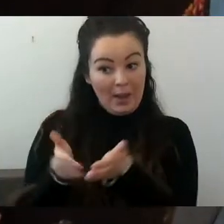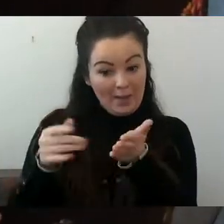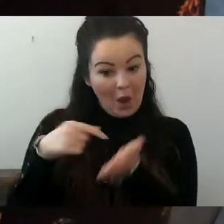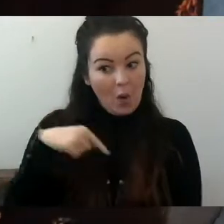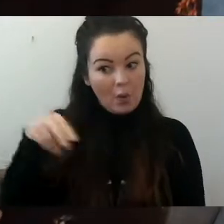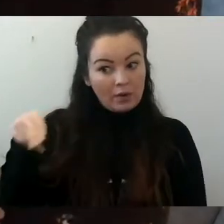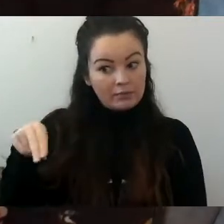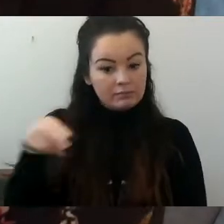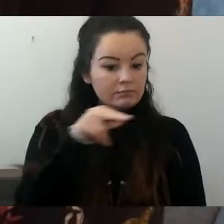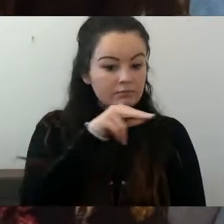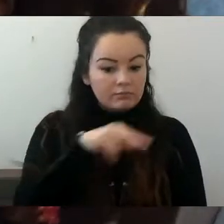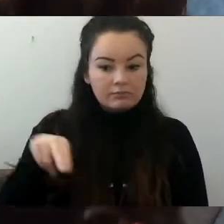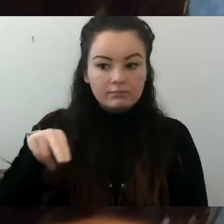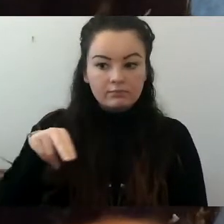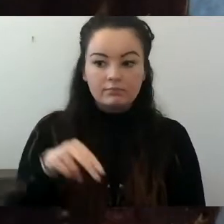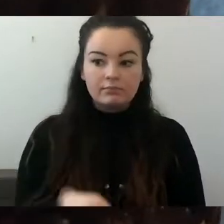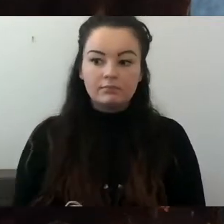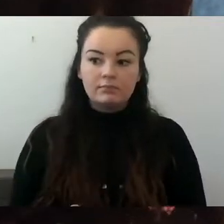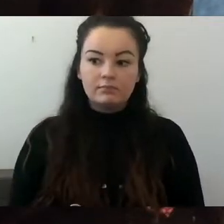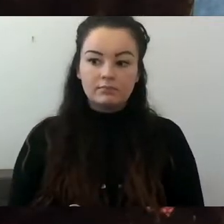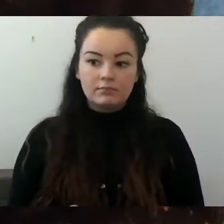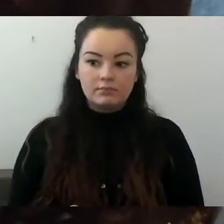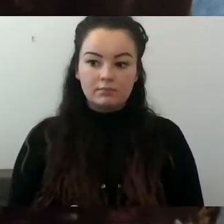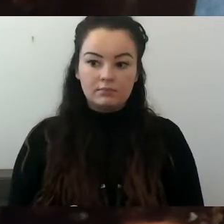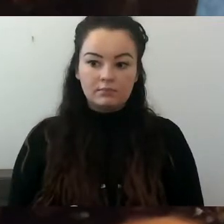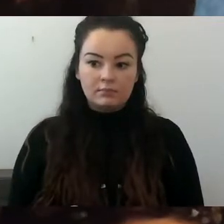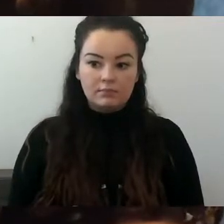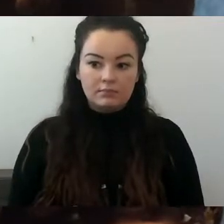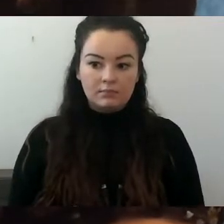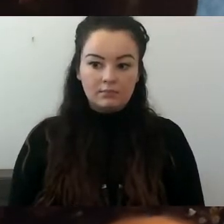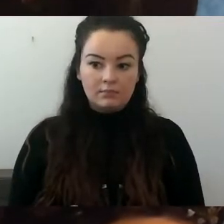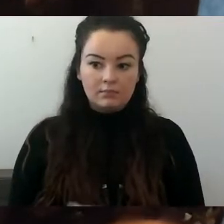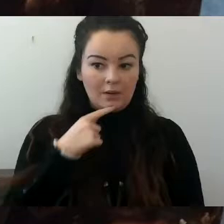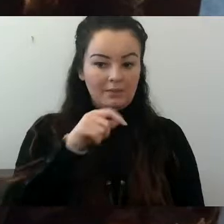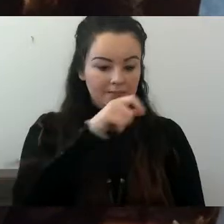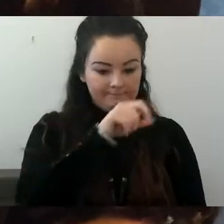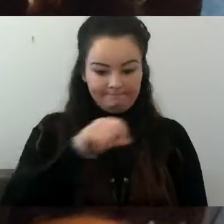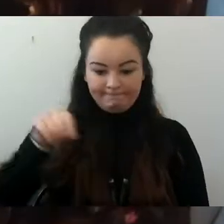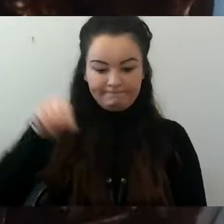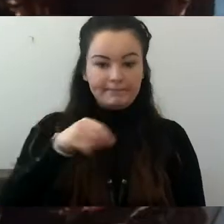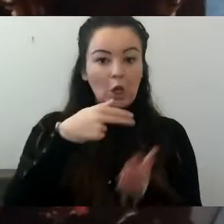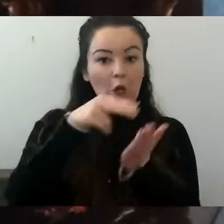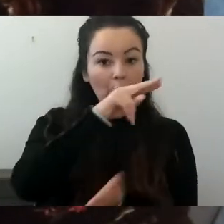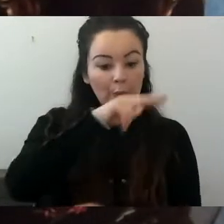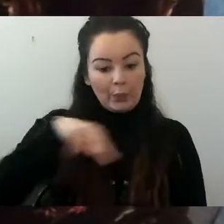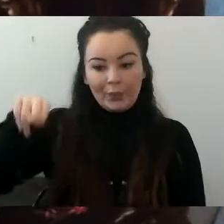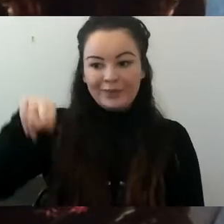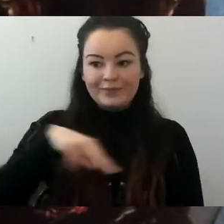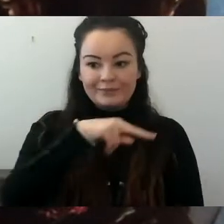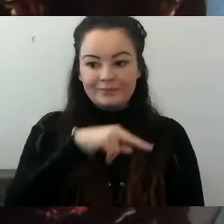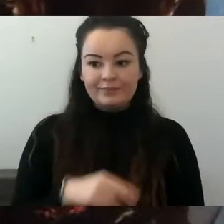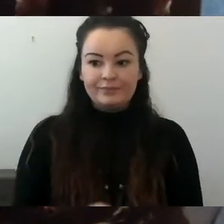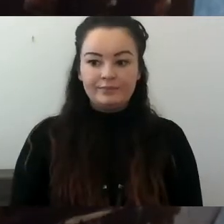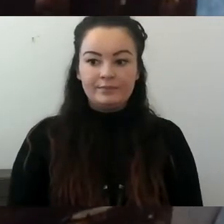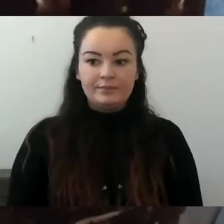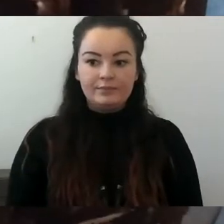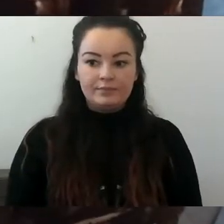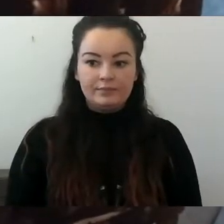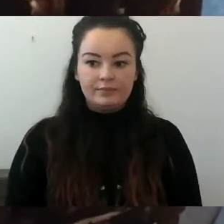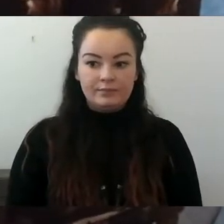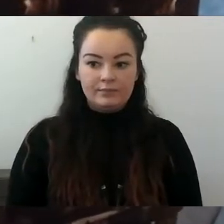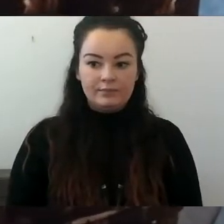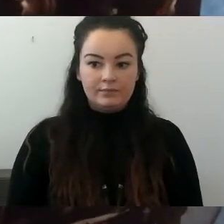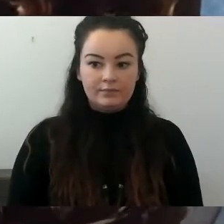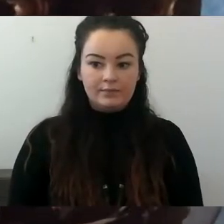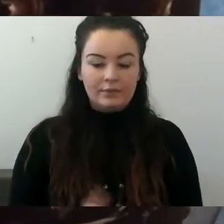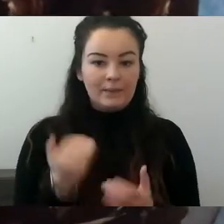glue into my bowl here, and I'm going to stick some down. Sorry, I'm going to